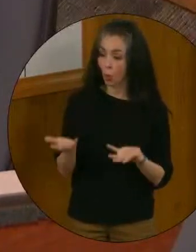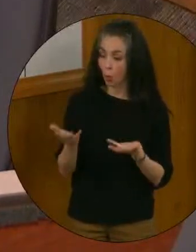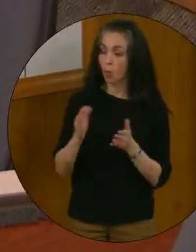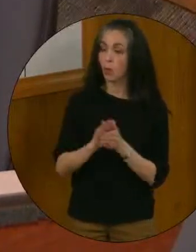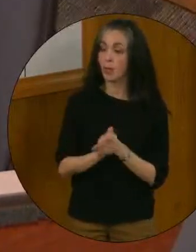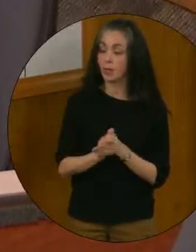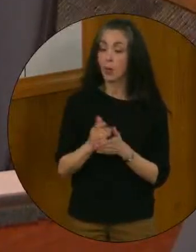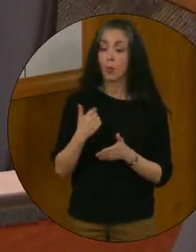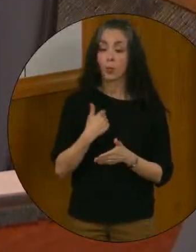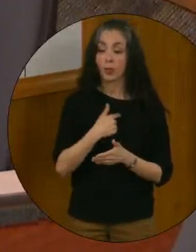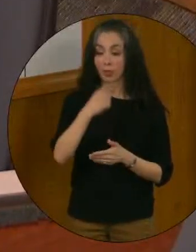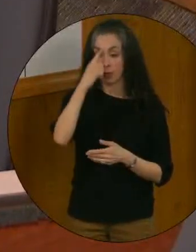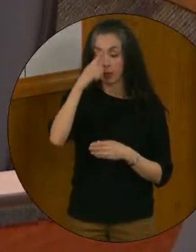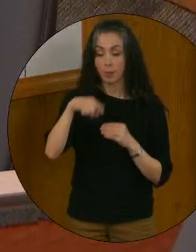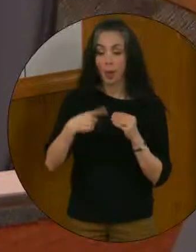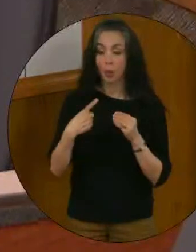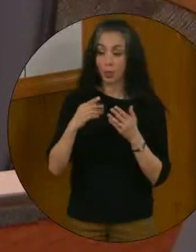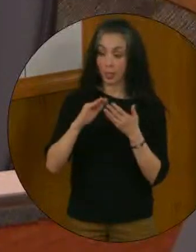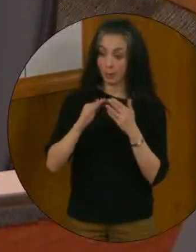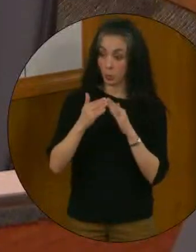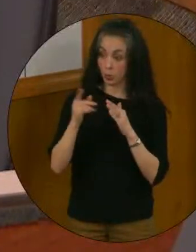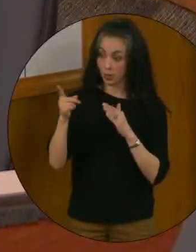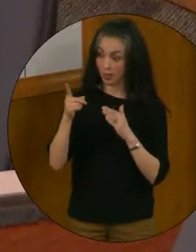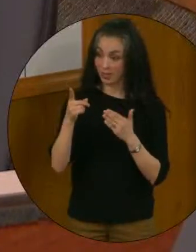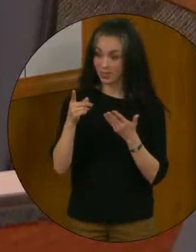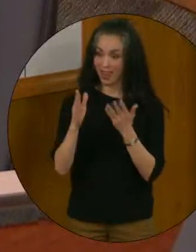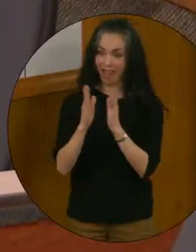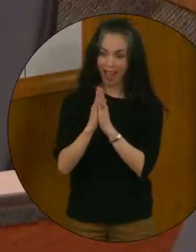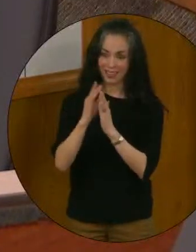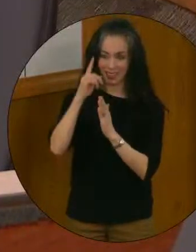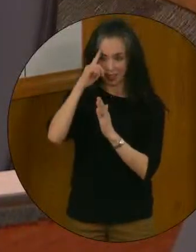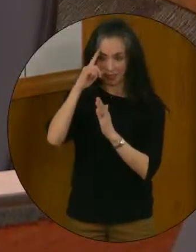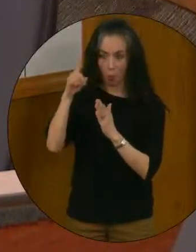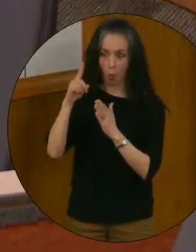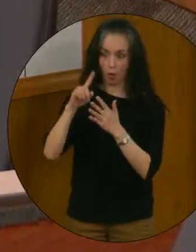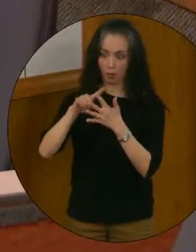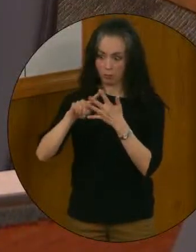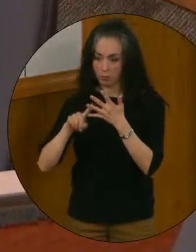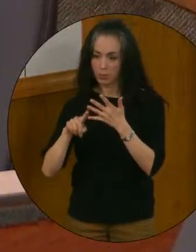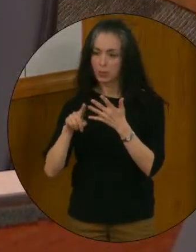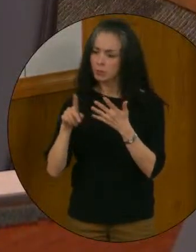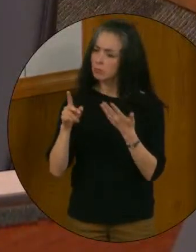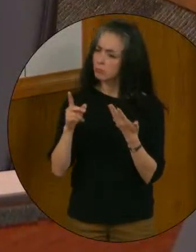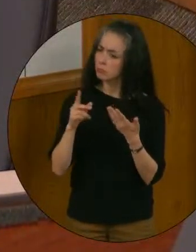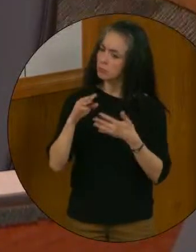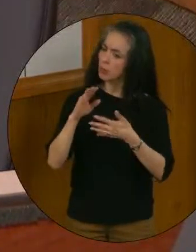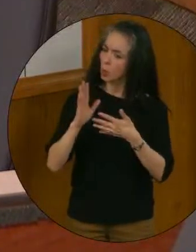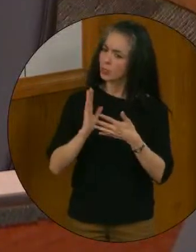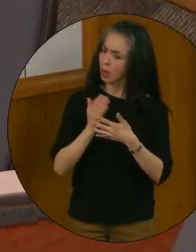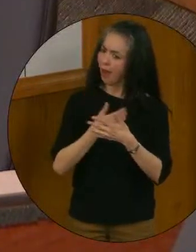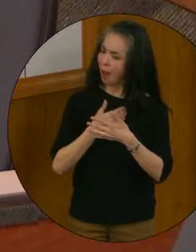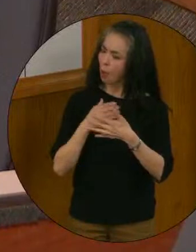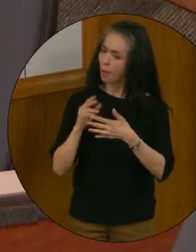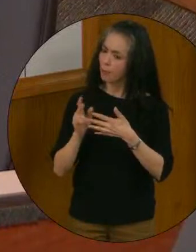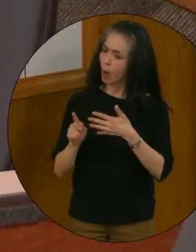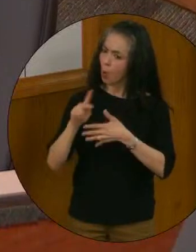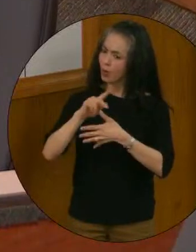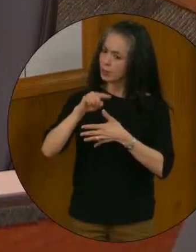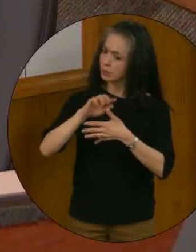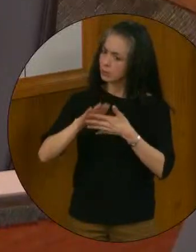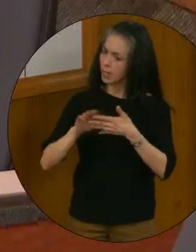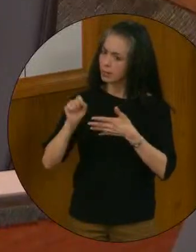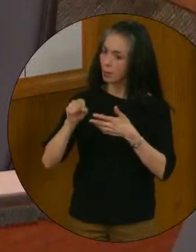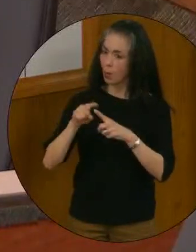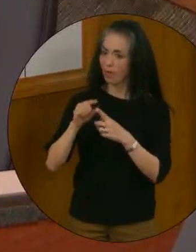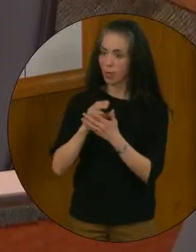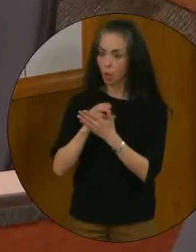our community is asking for and saying, yeah, those are our priorities, but we have curriculum needs,